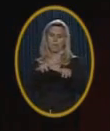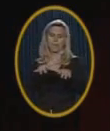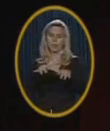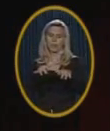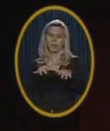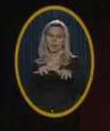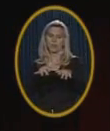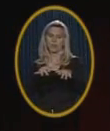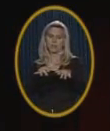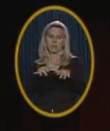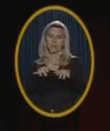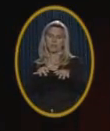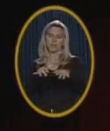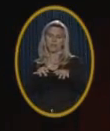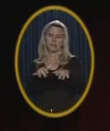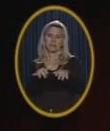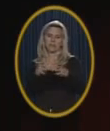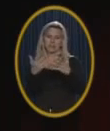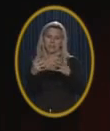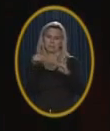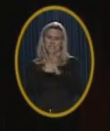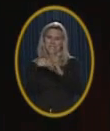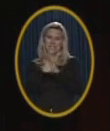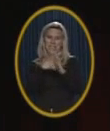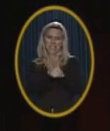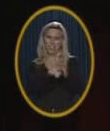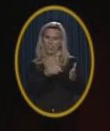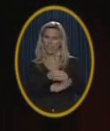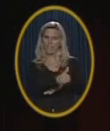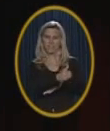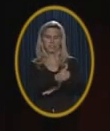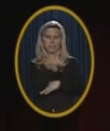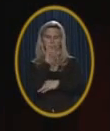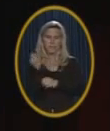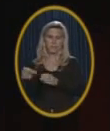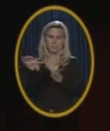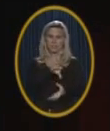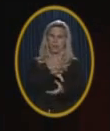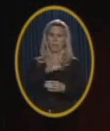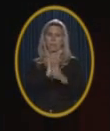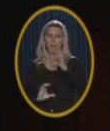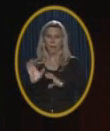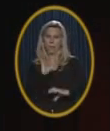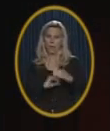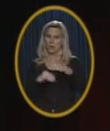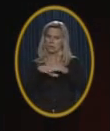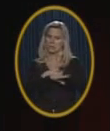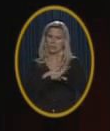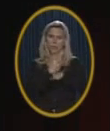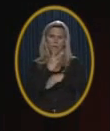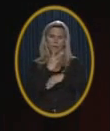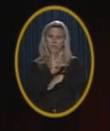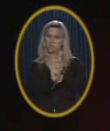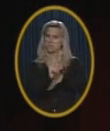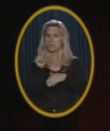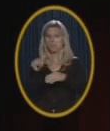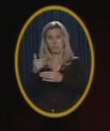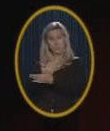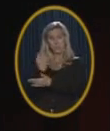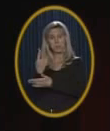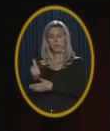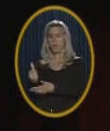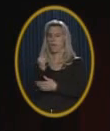of the Mississippi, which is, you know, it's killing all the fish out there because they're dumping fertilizer in there, this stuff wouldn't do